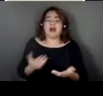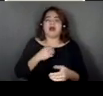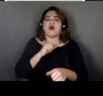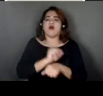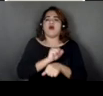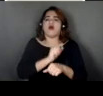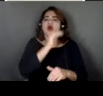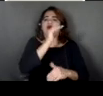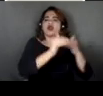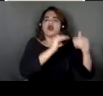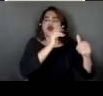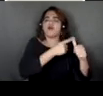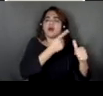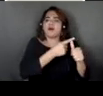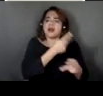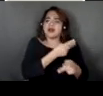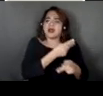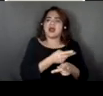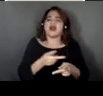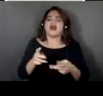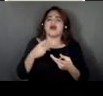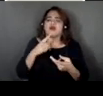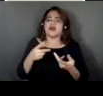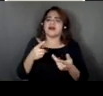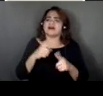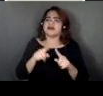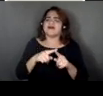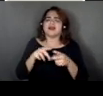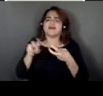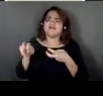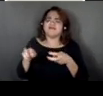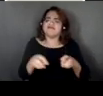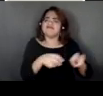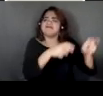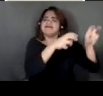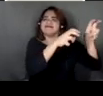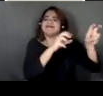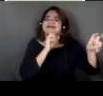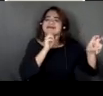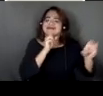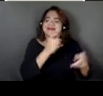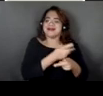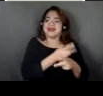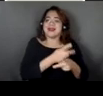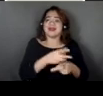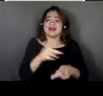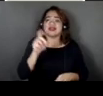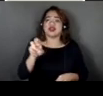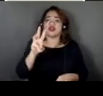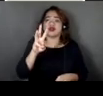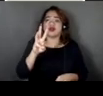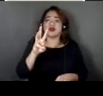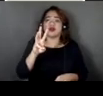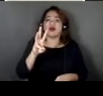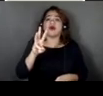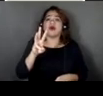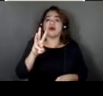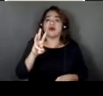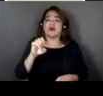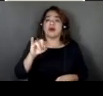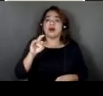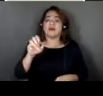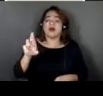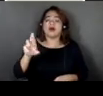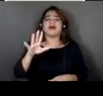for kind of those transitions of care. And just wanted to reiterate what Dr. Weimer said. Thank you, like parents